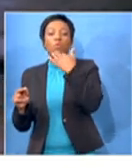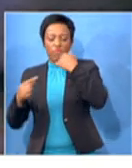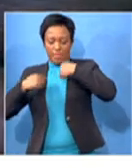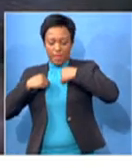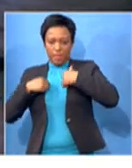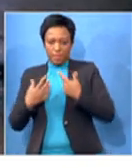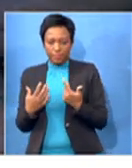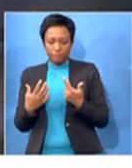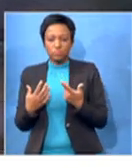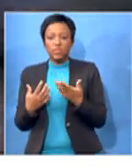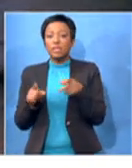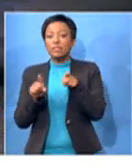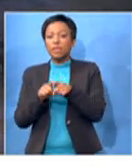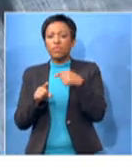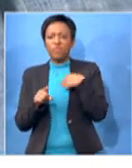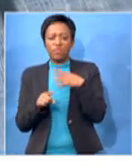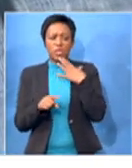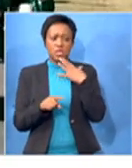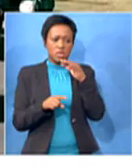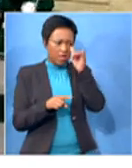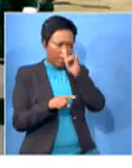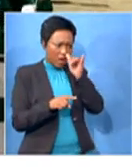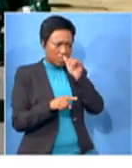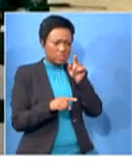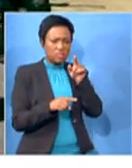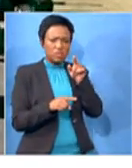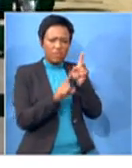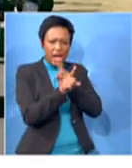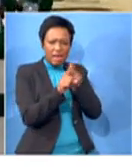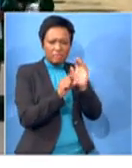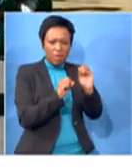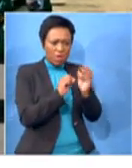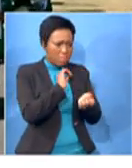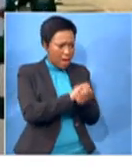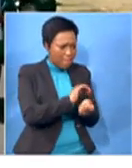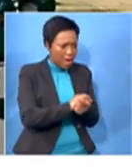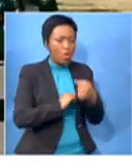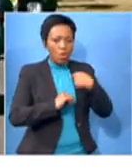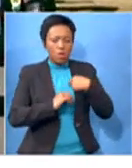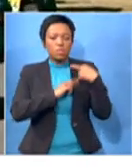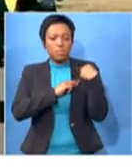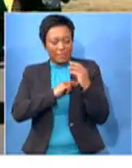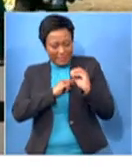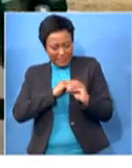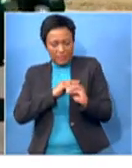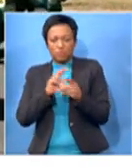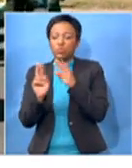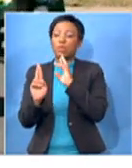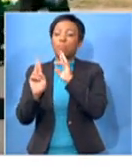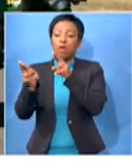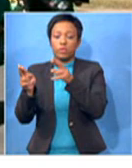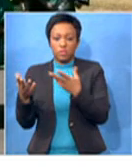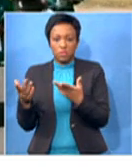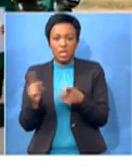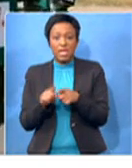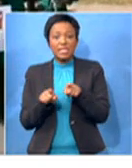to do so when we see violence, to report it, right? And be ready to come forward when you are asked